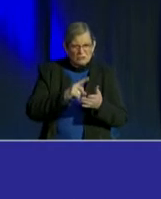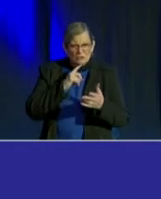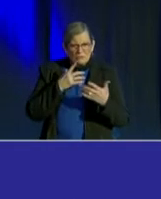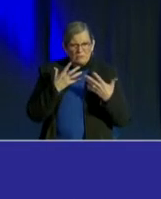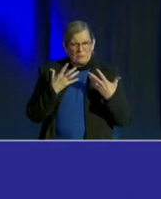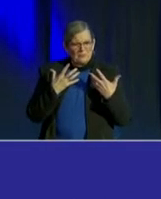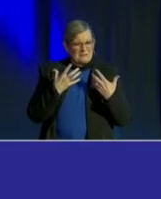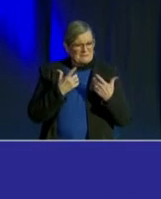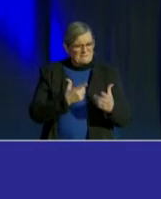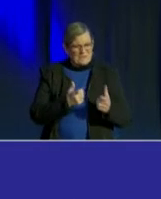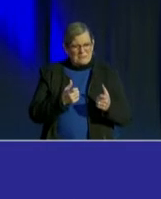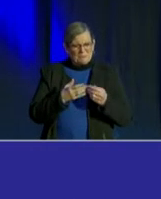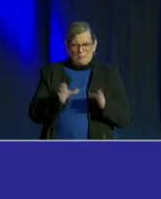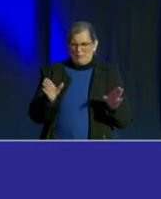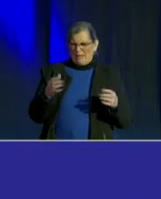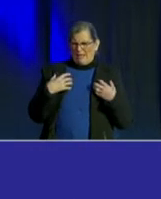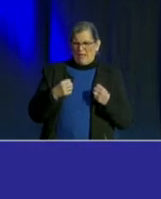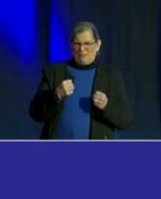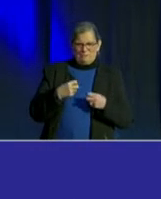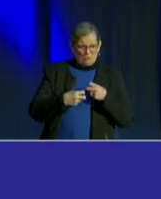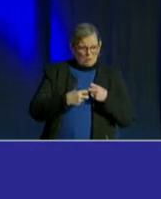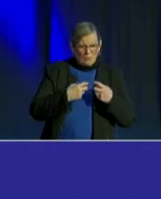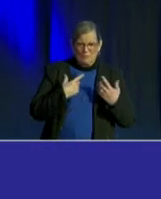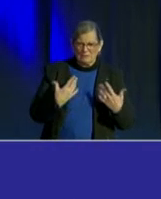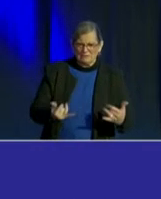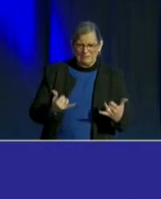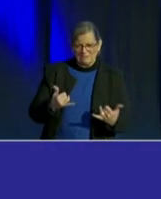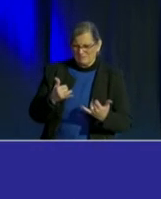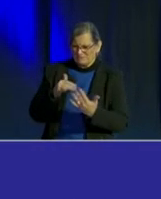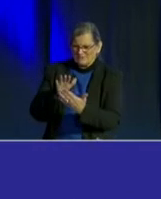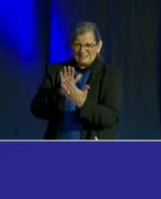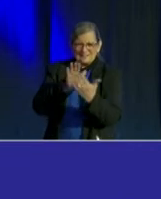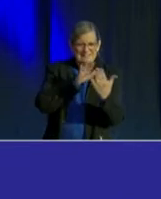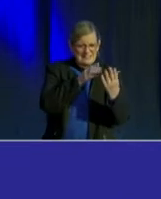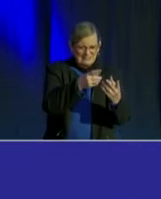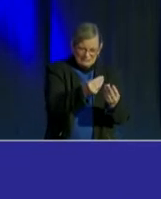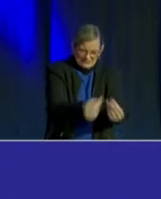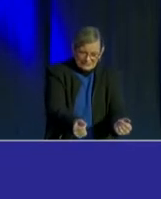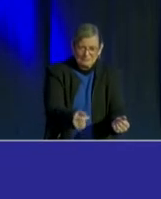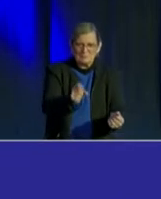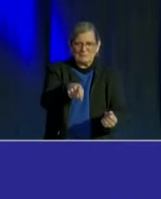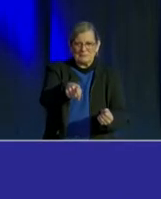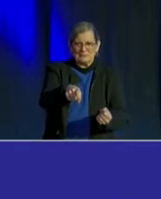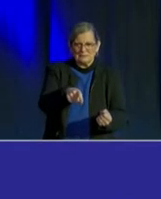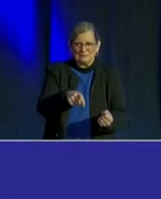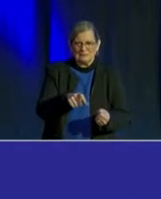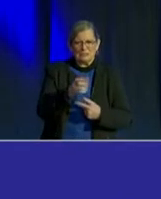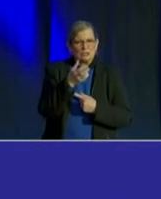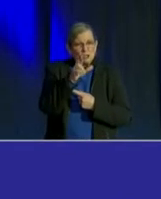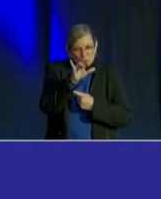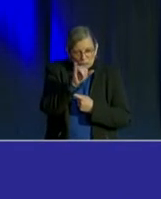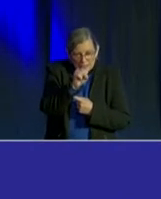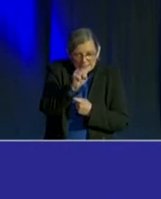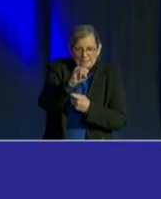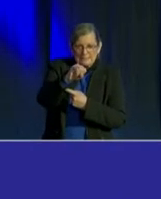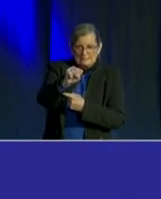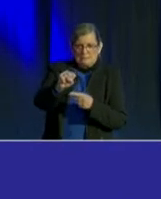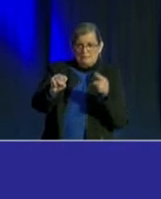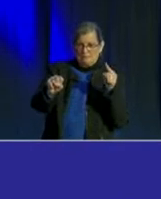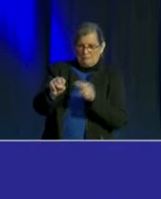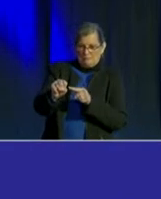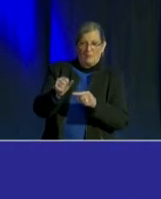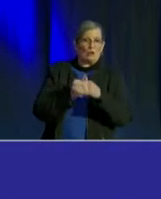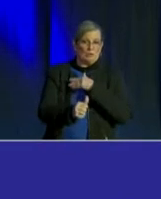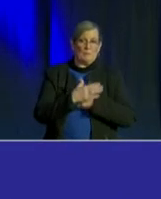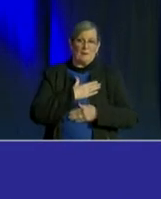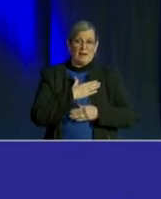health problem that we have in this city, a crisis. And as we look at standing up our Gun Violence Emergency